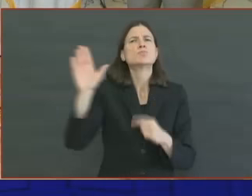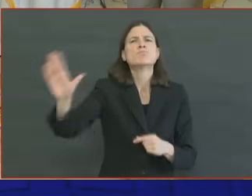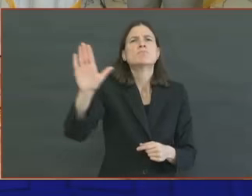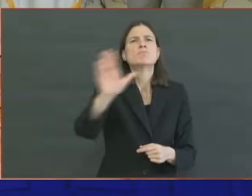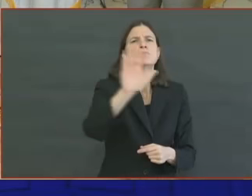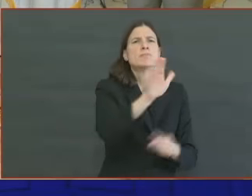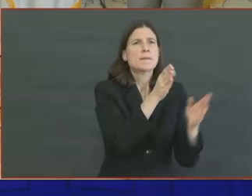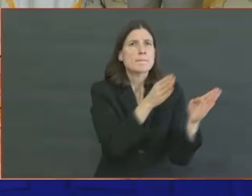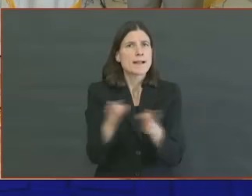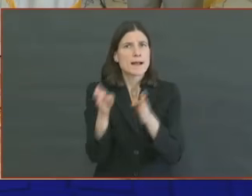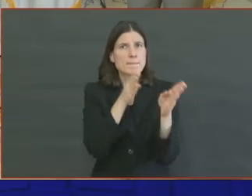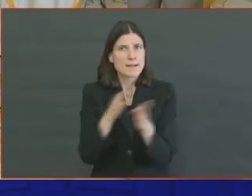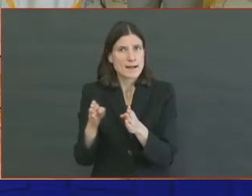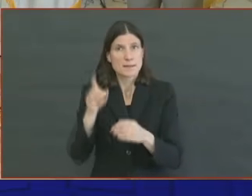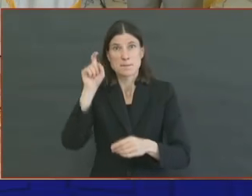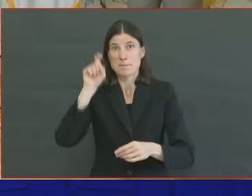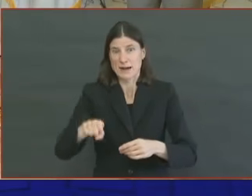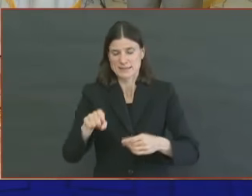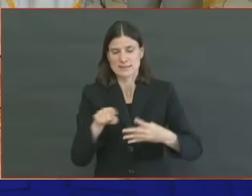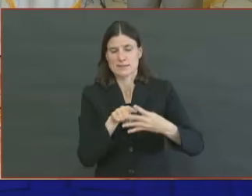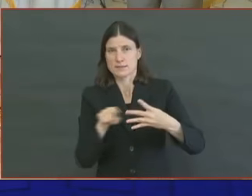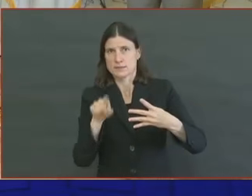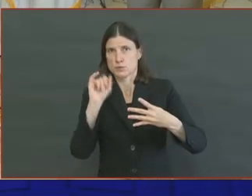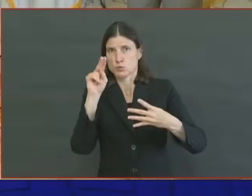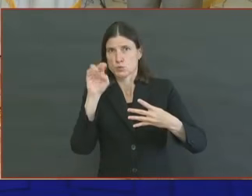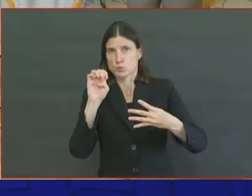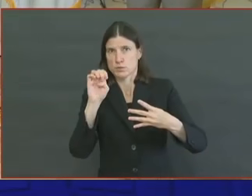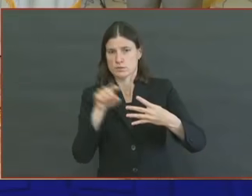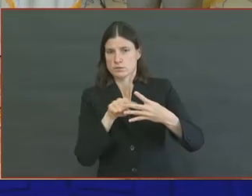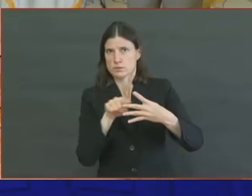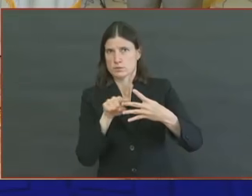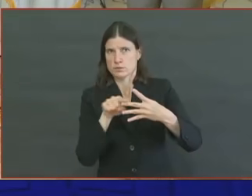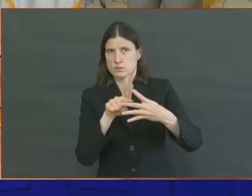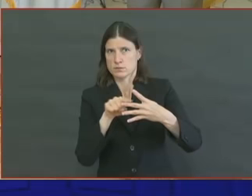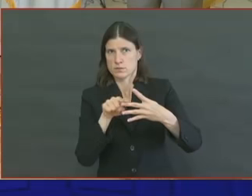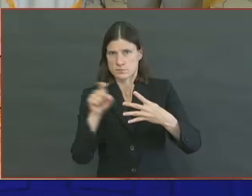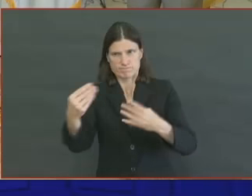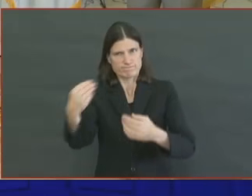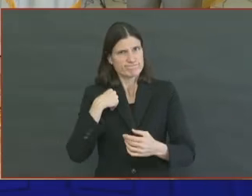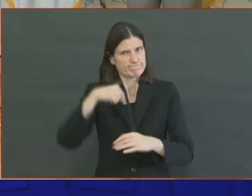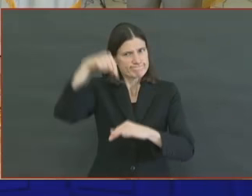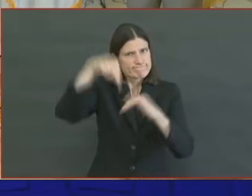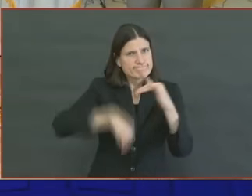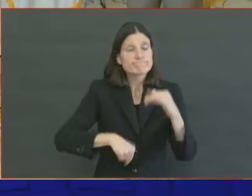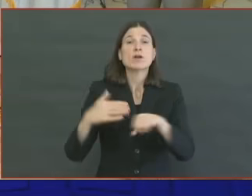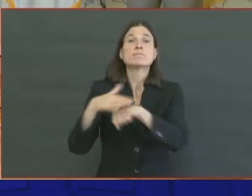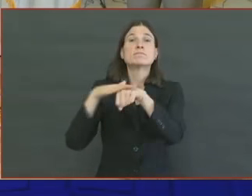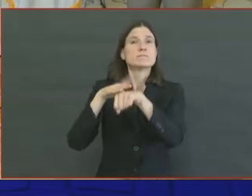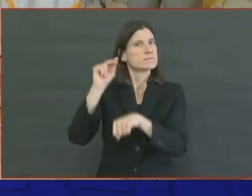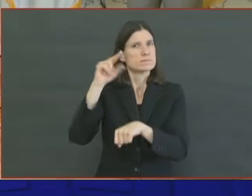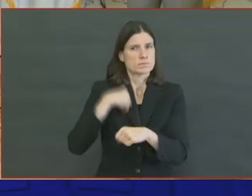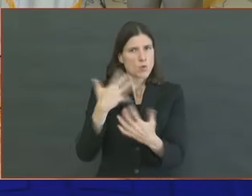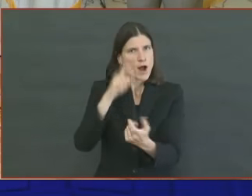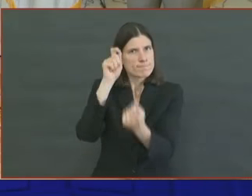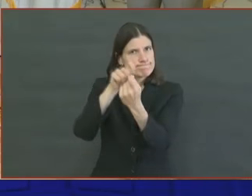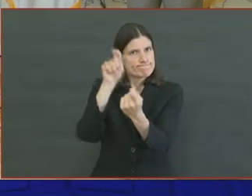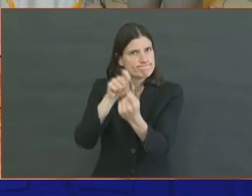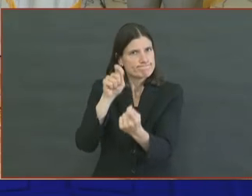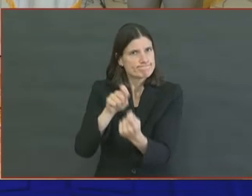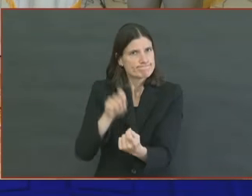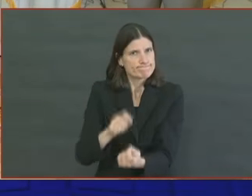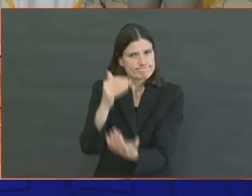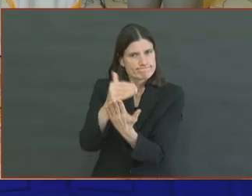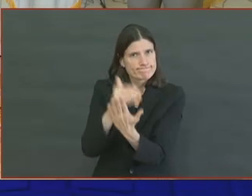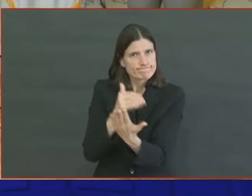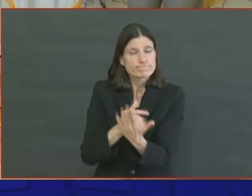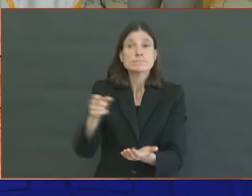detail, what a complete plan would have to entail as it relates to social distancing,